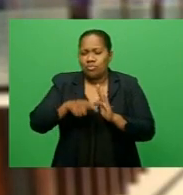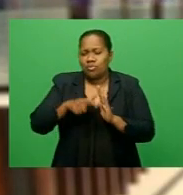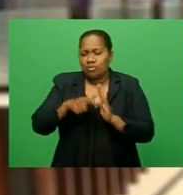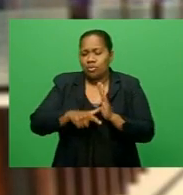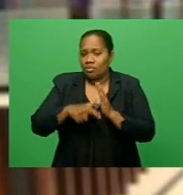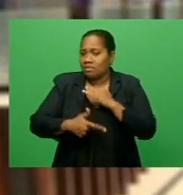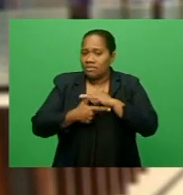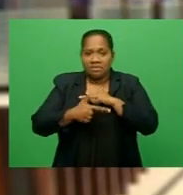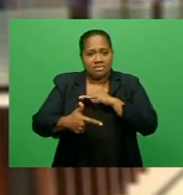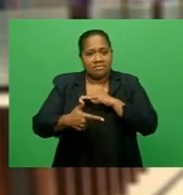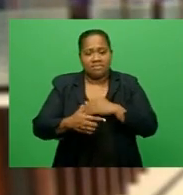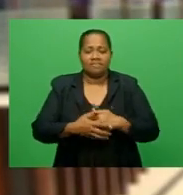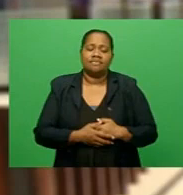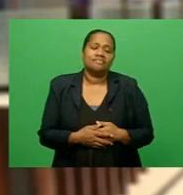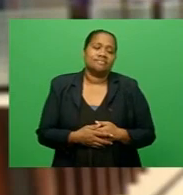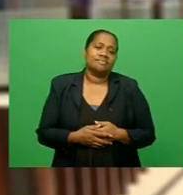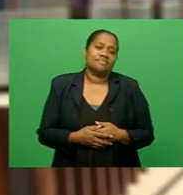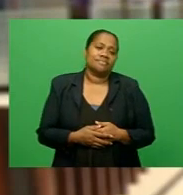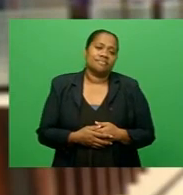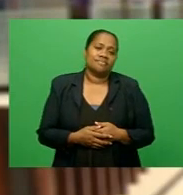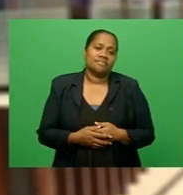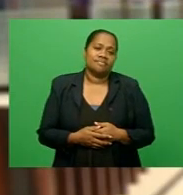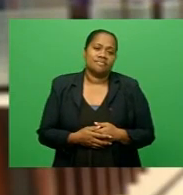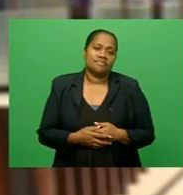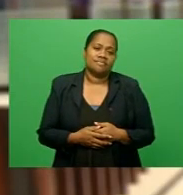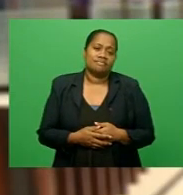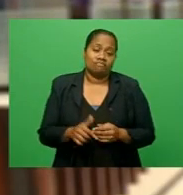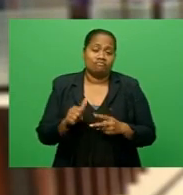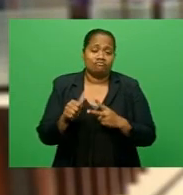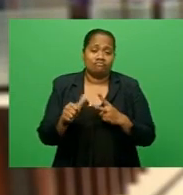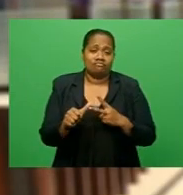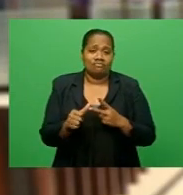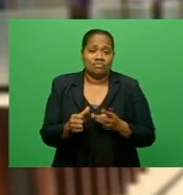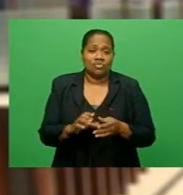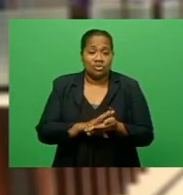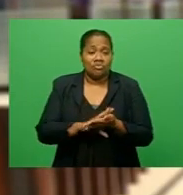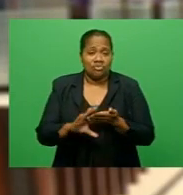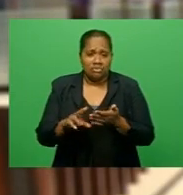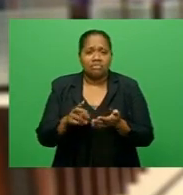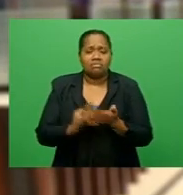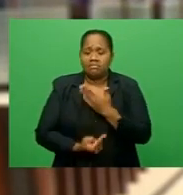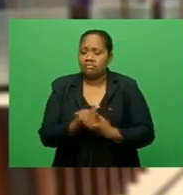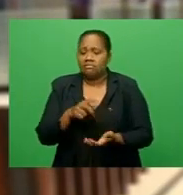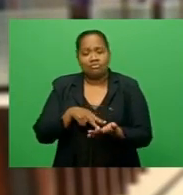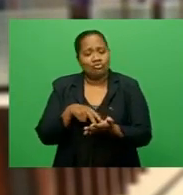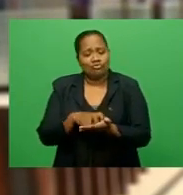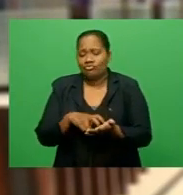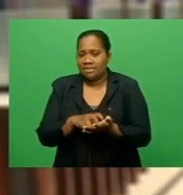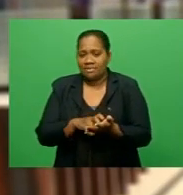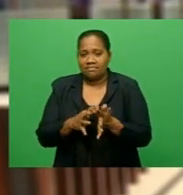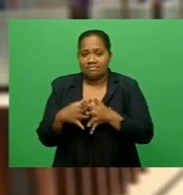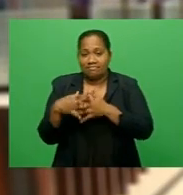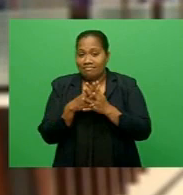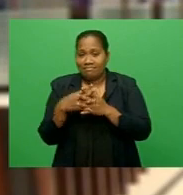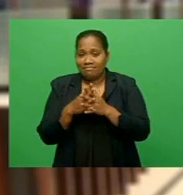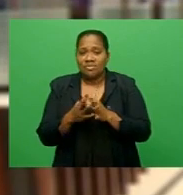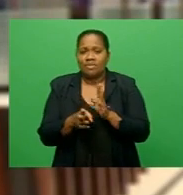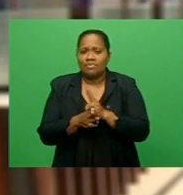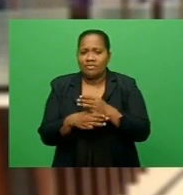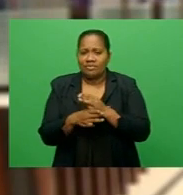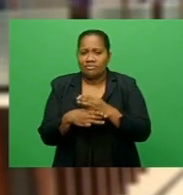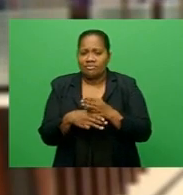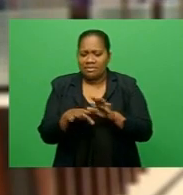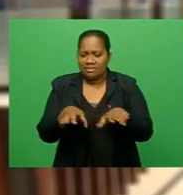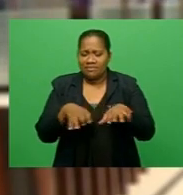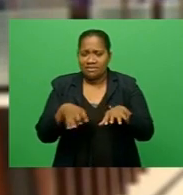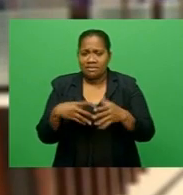since late April 2018. Also weighing the dollar was weaker than expected US manufacturing activity data